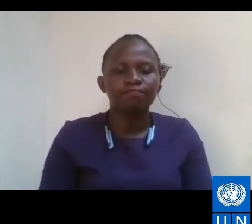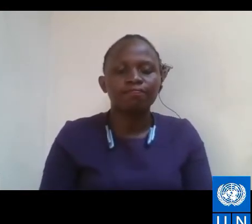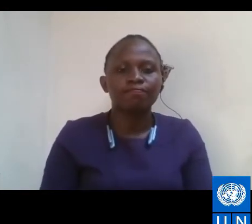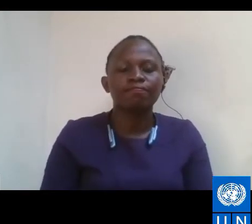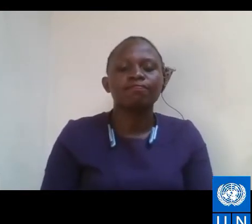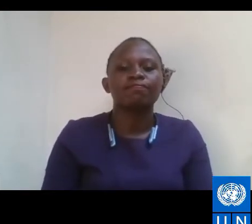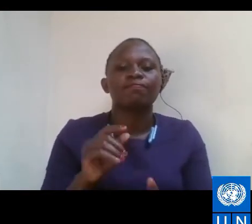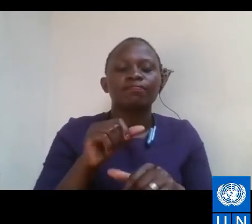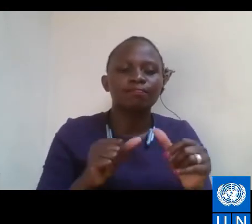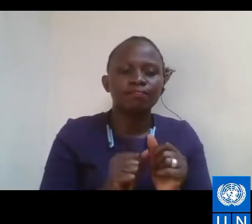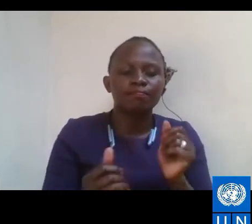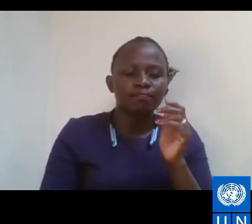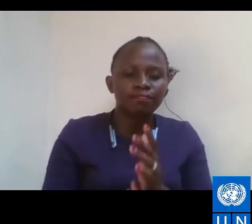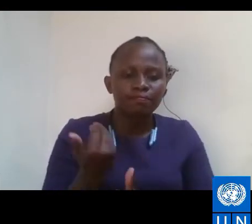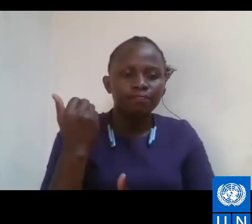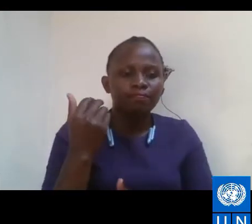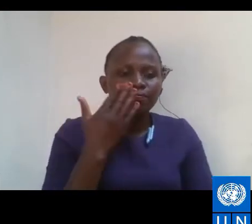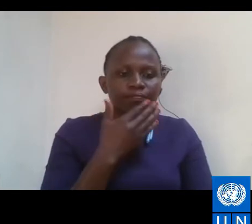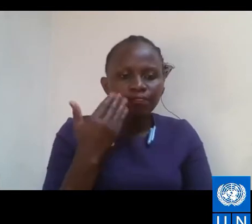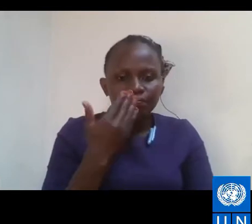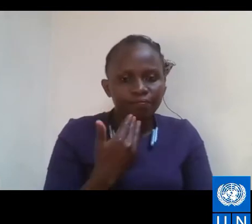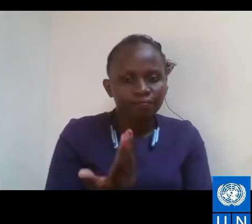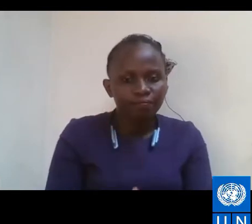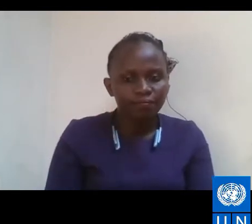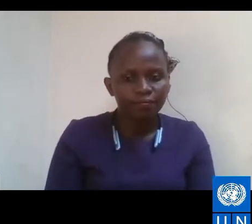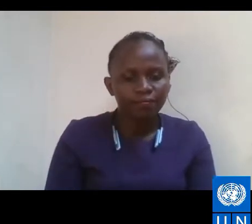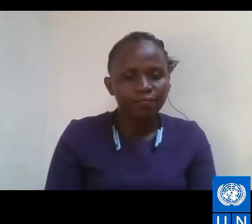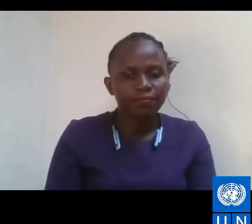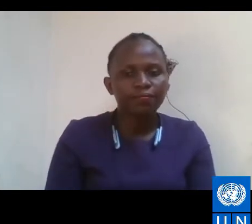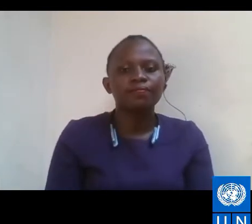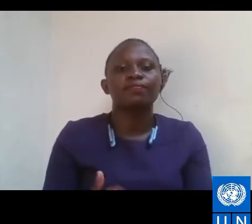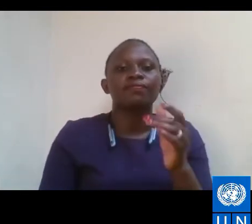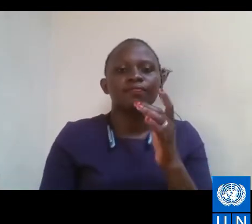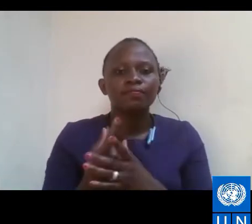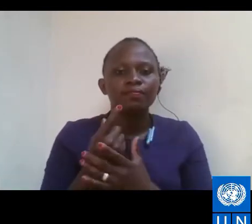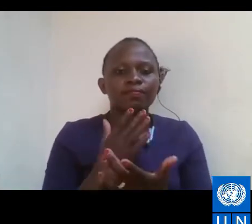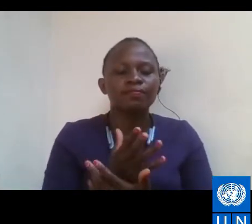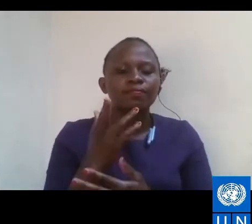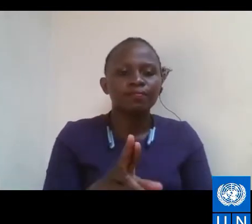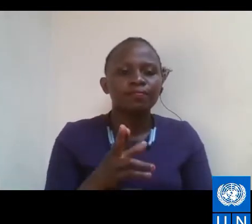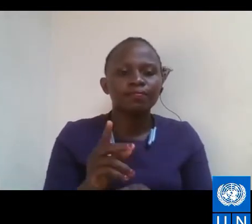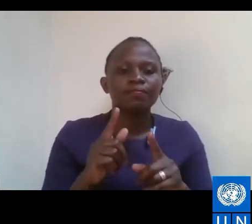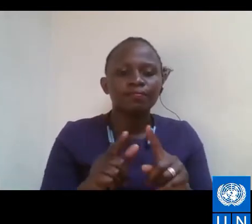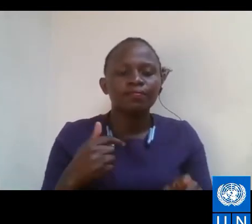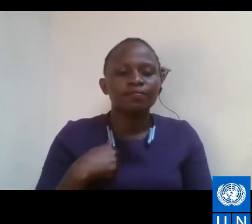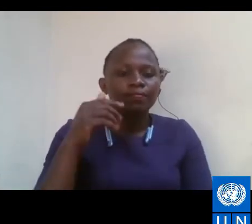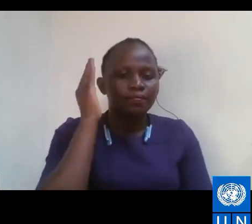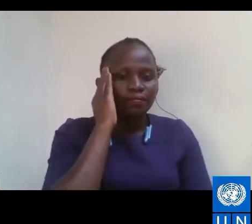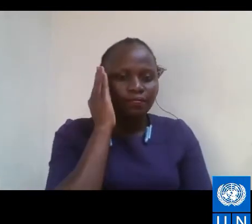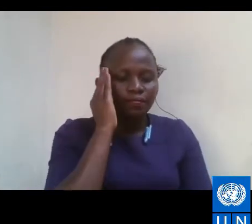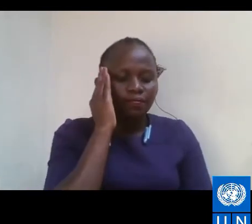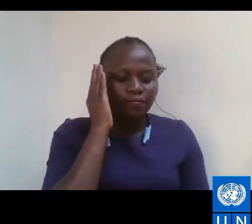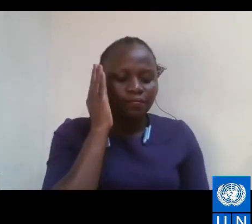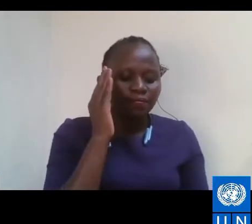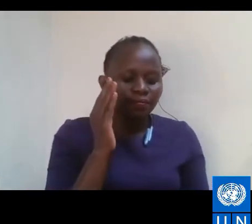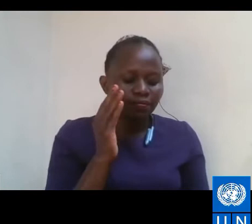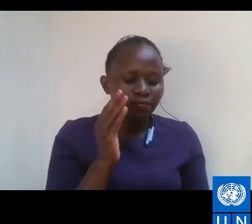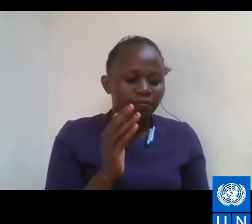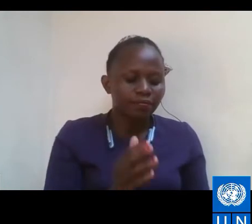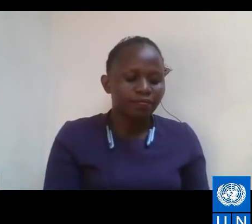renewables, not worry about the opportunities that those are bringing. But I know that governments, like in the UK, they're pumping a lot of